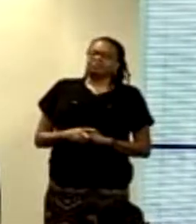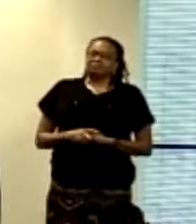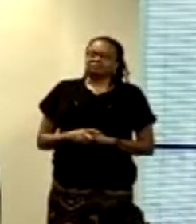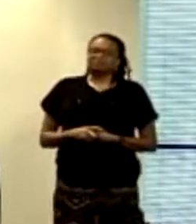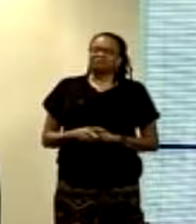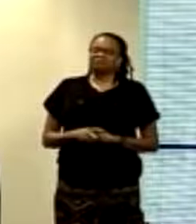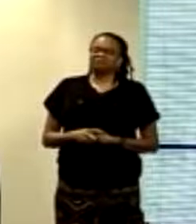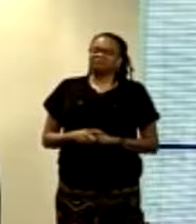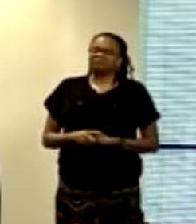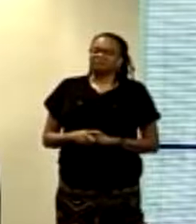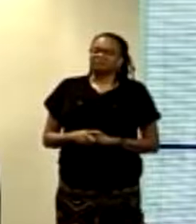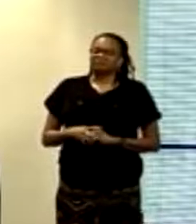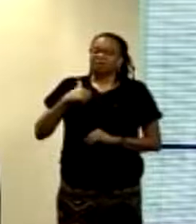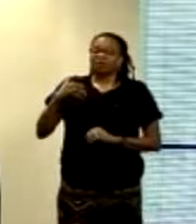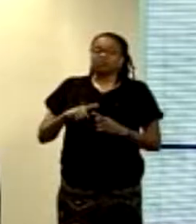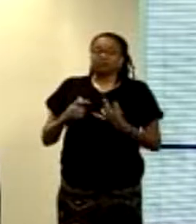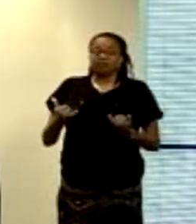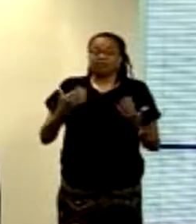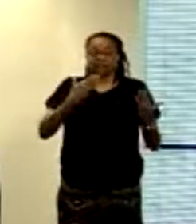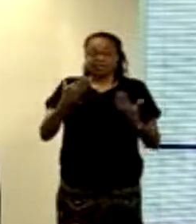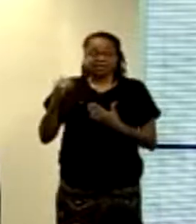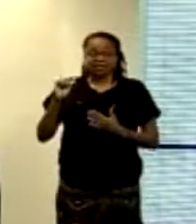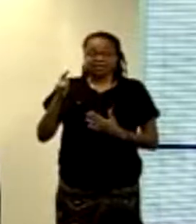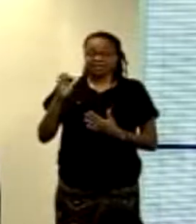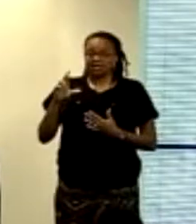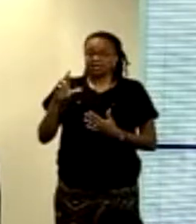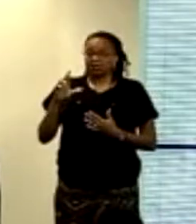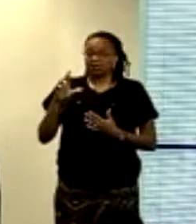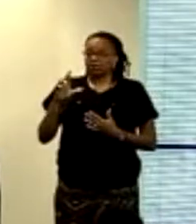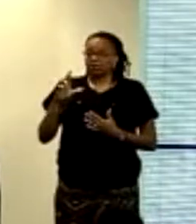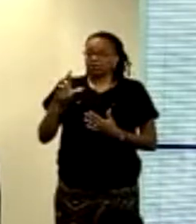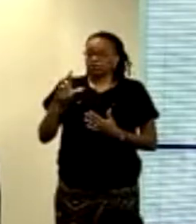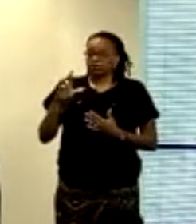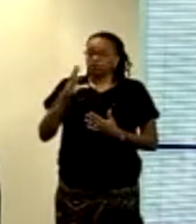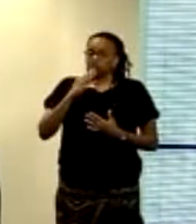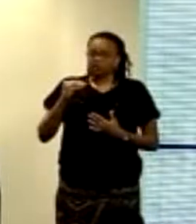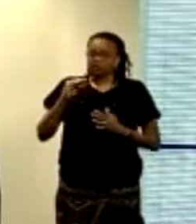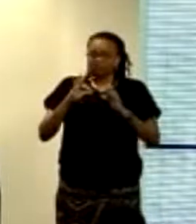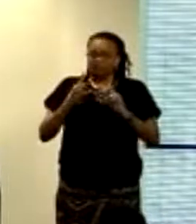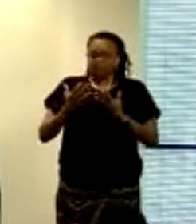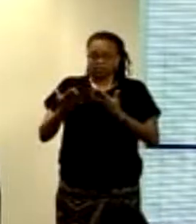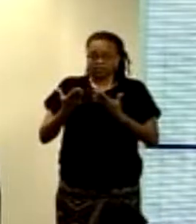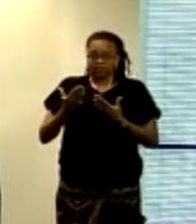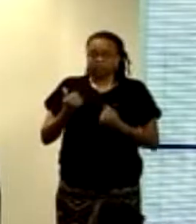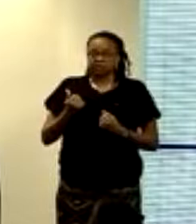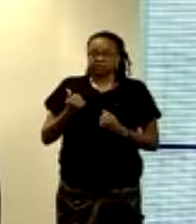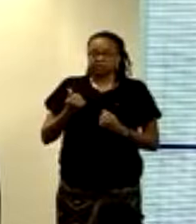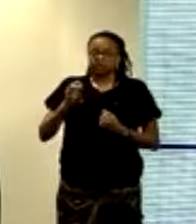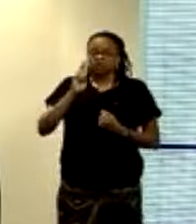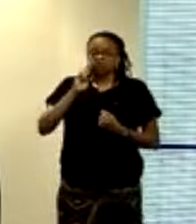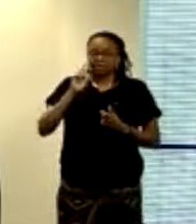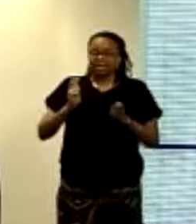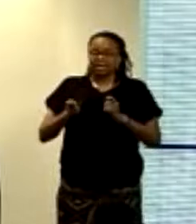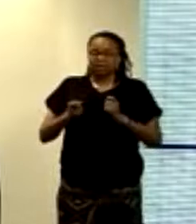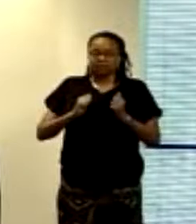I want to now thank Alexander Jewish Family Service, the Houston Adaptive Sports and